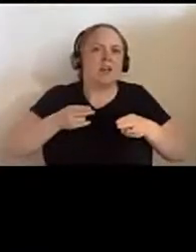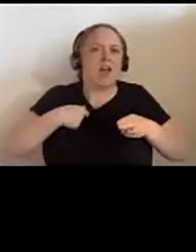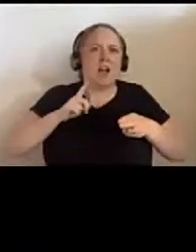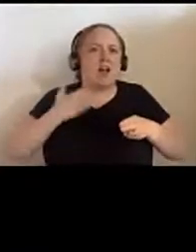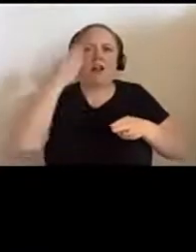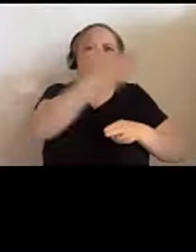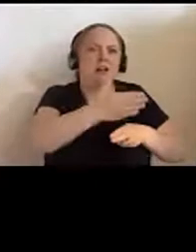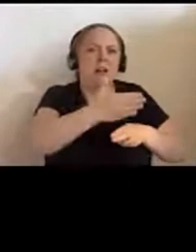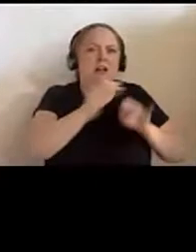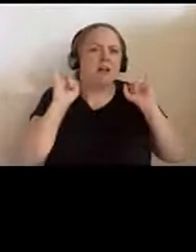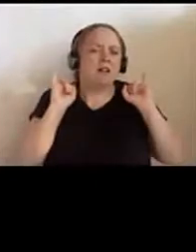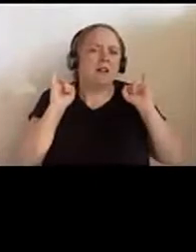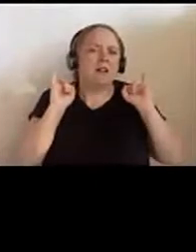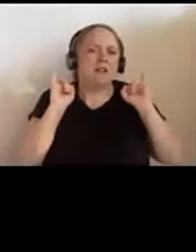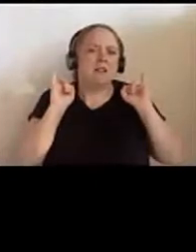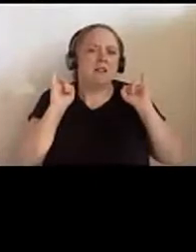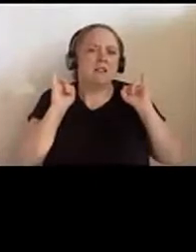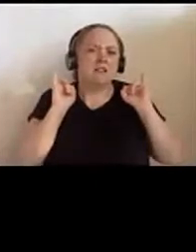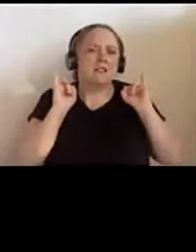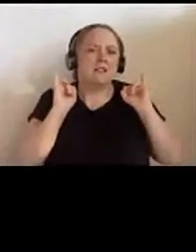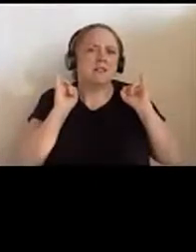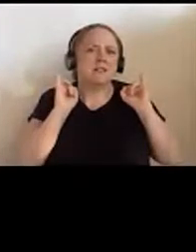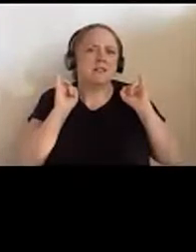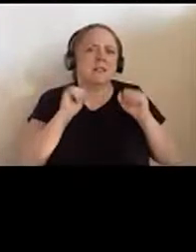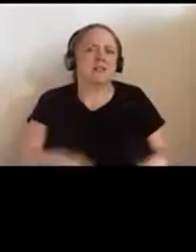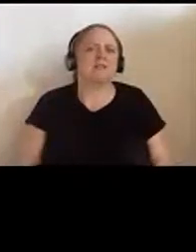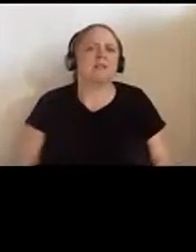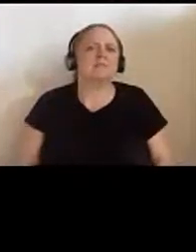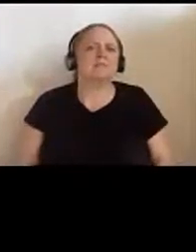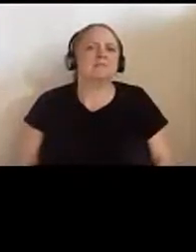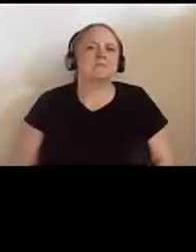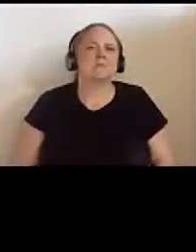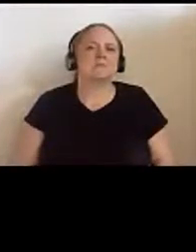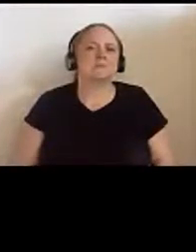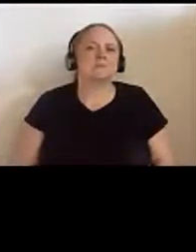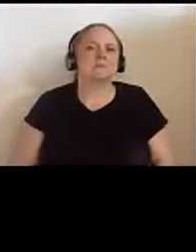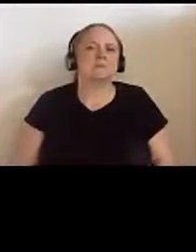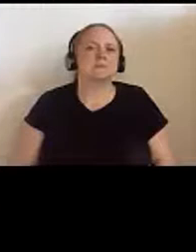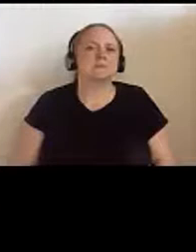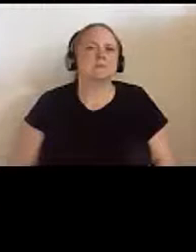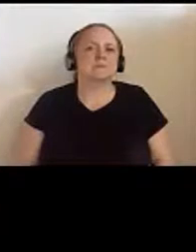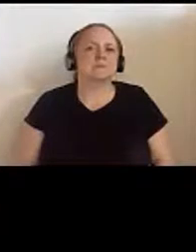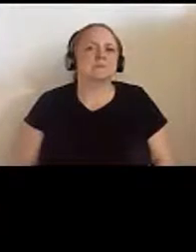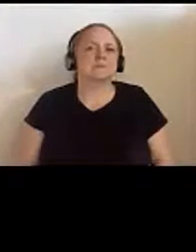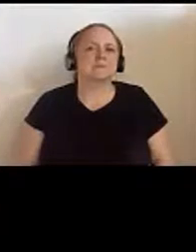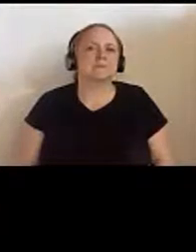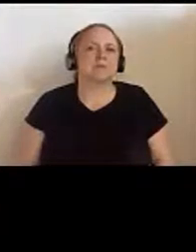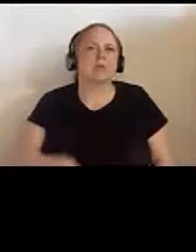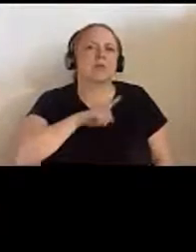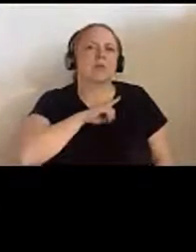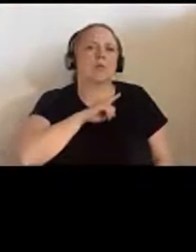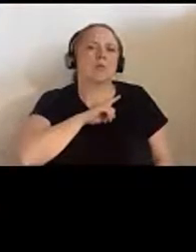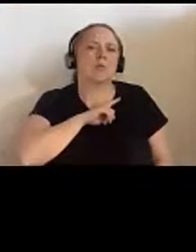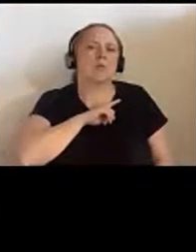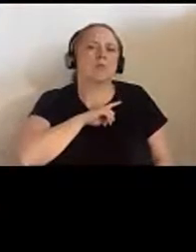there. And so that's been like a backdrop to my approach to telepresence and why it's necessary. And